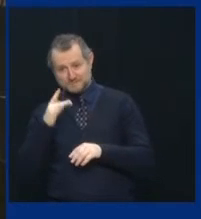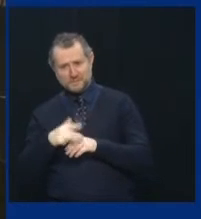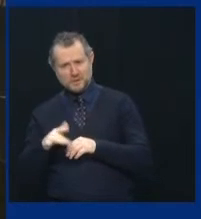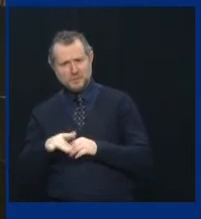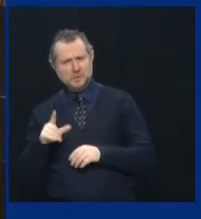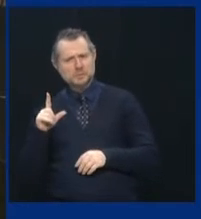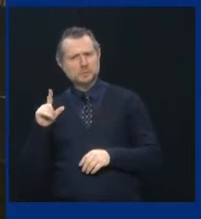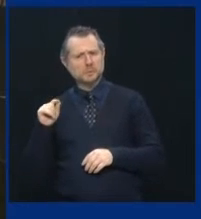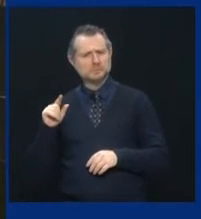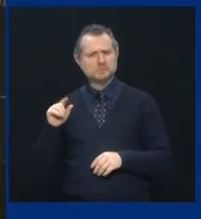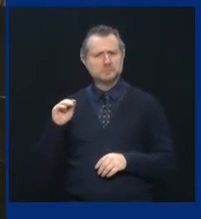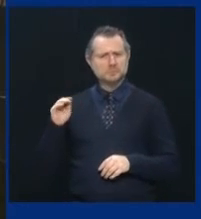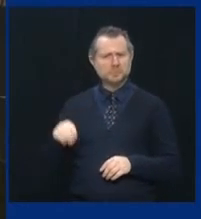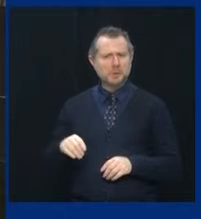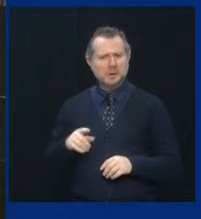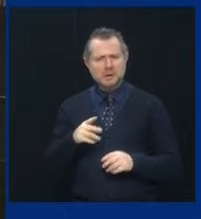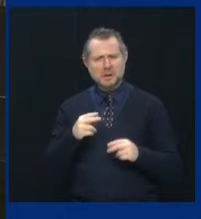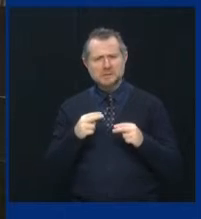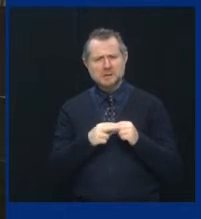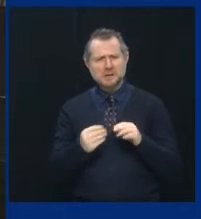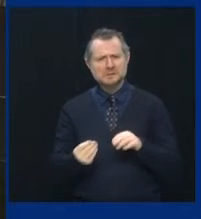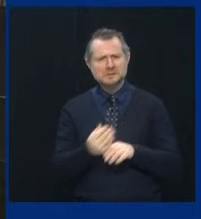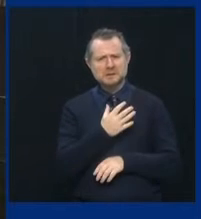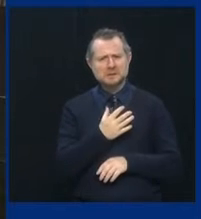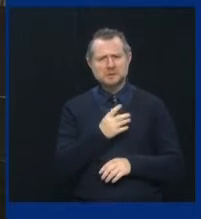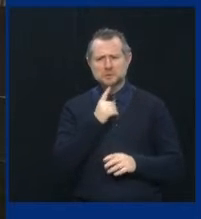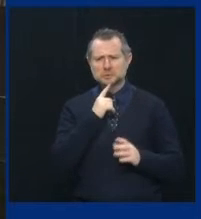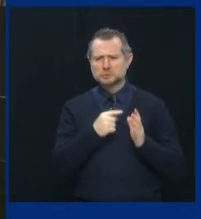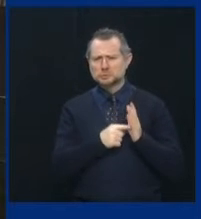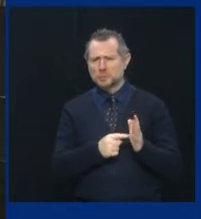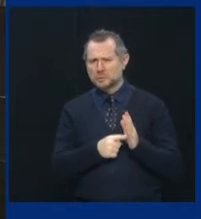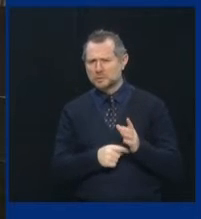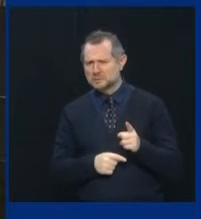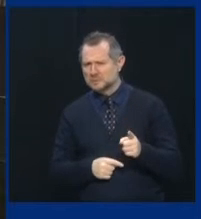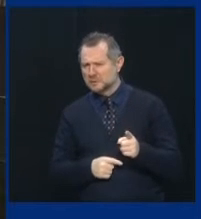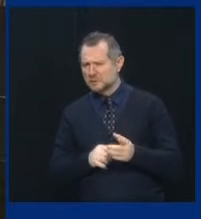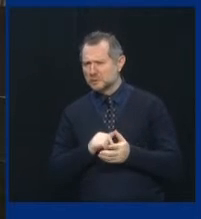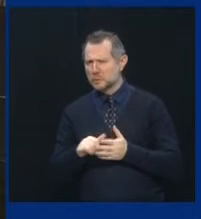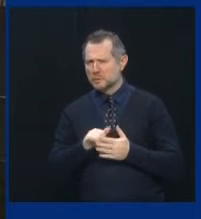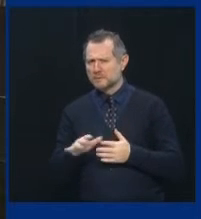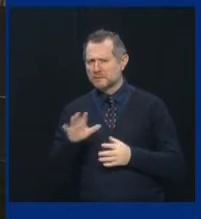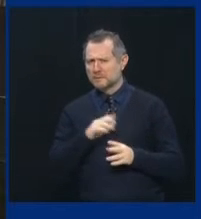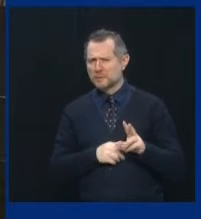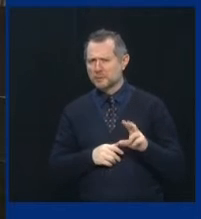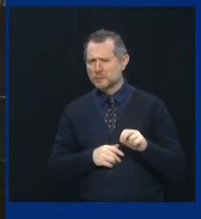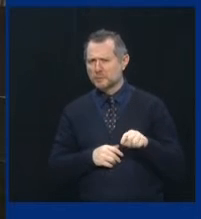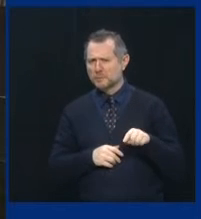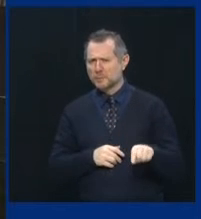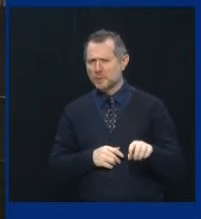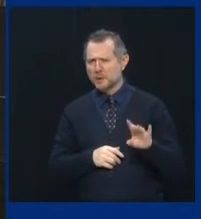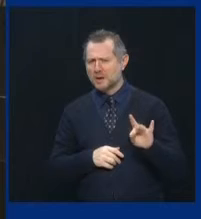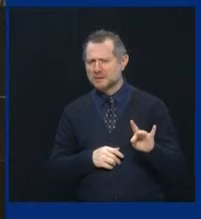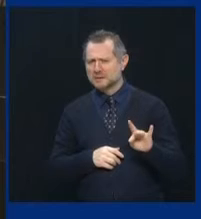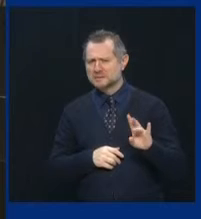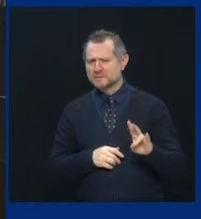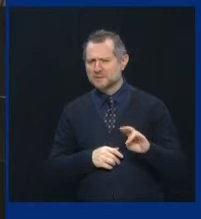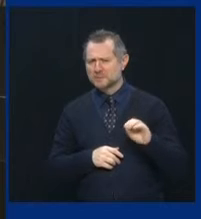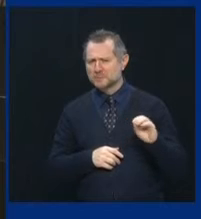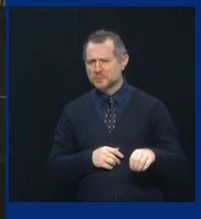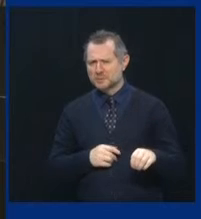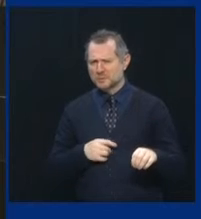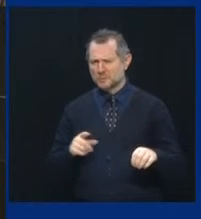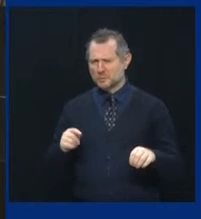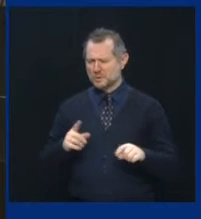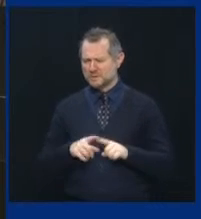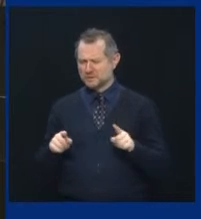slide, obviously, earlier today said that that central New York was at 30.87%. So is there a difference I'm not